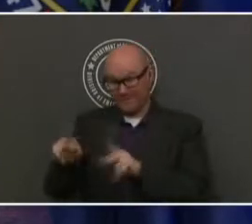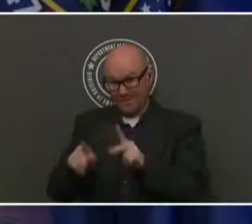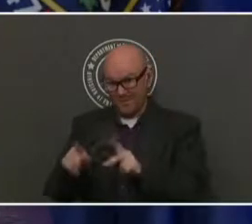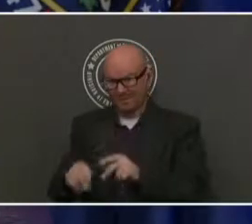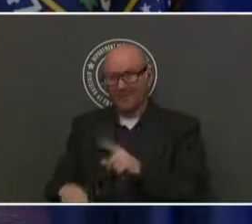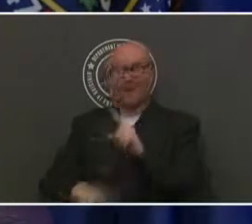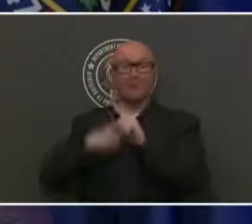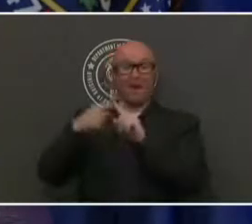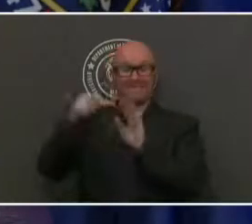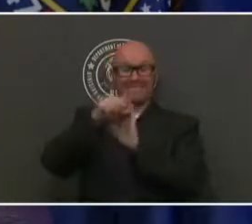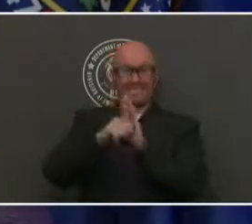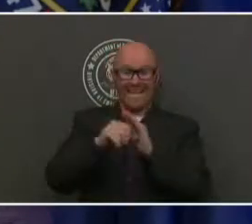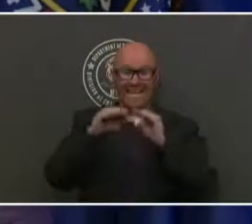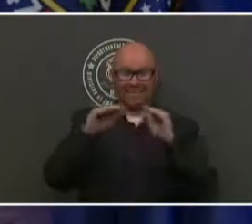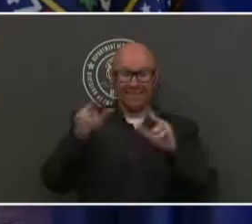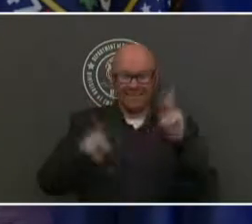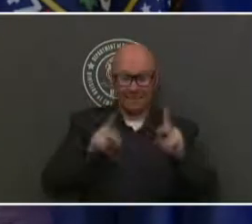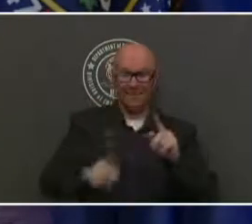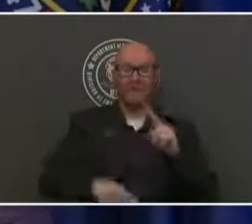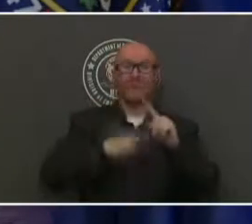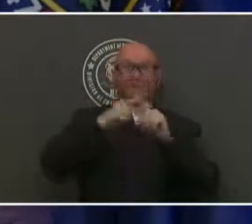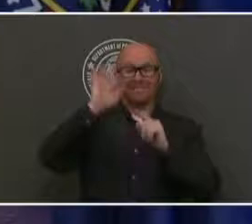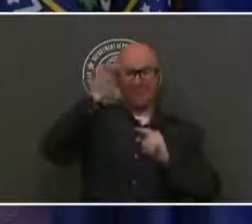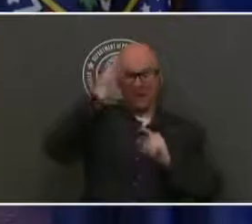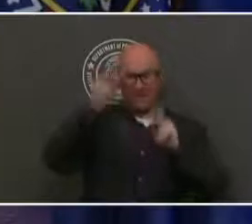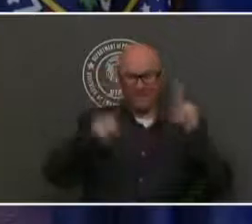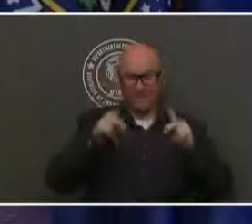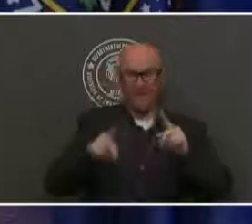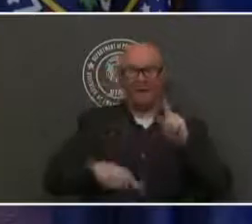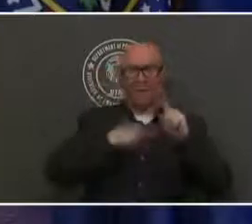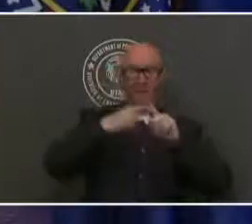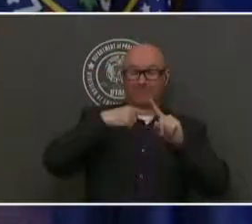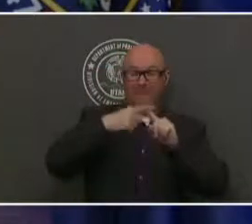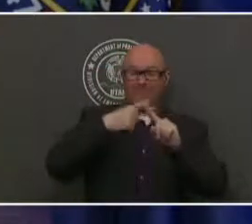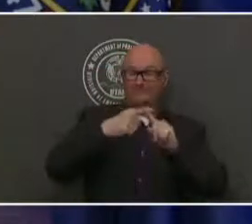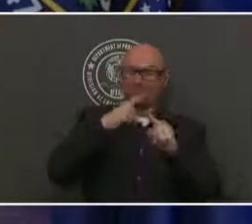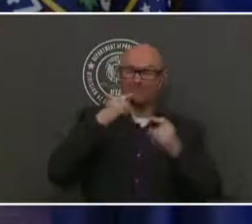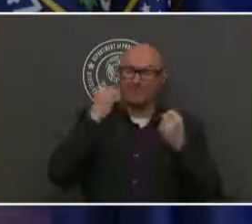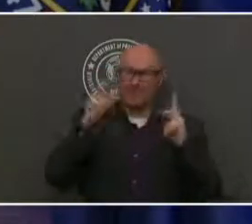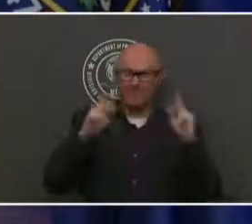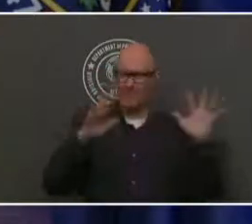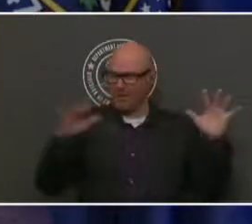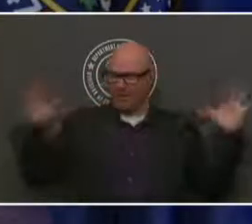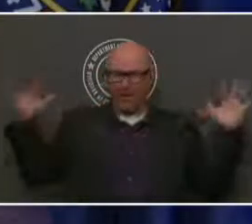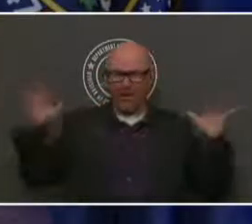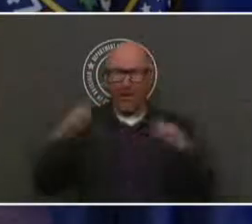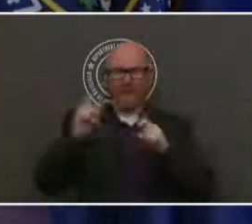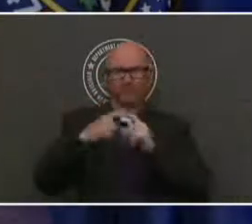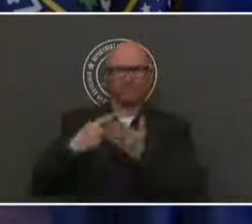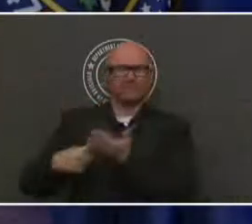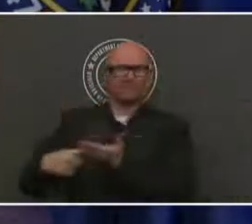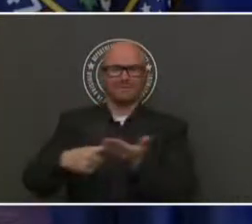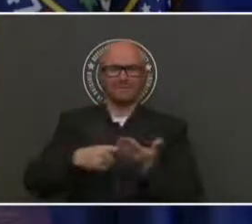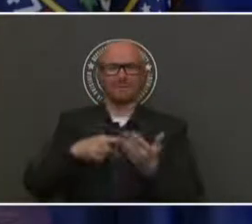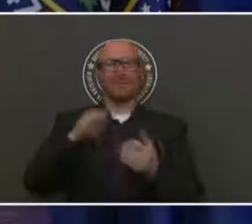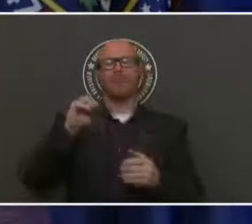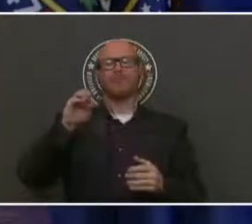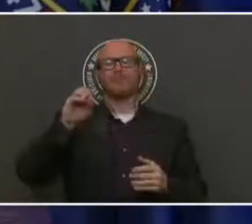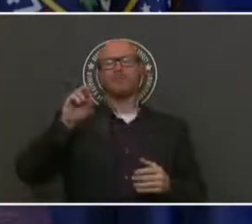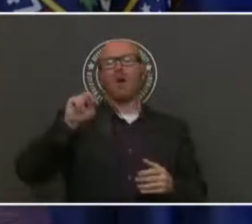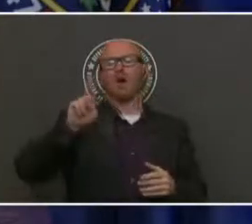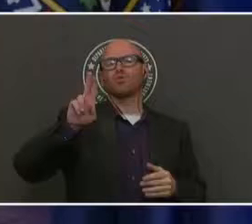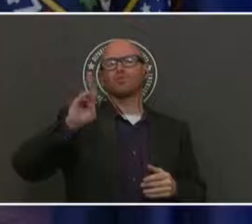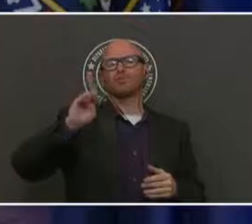that's why I think it's so important. Again, this is a national issue. This is a federal issue. That's why it's so important to